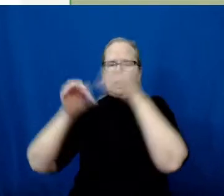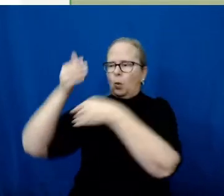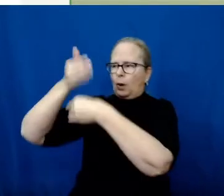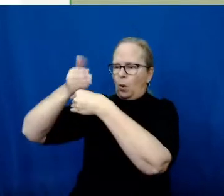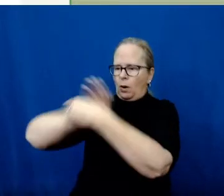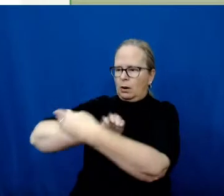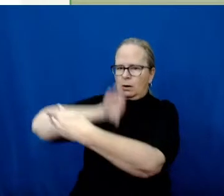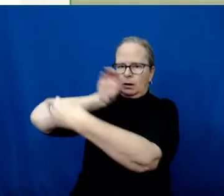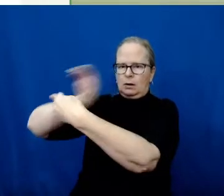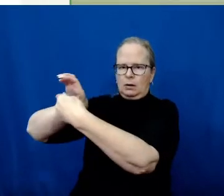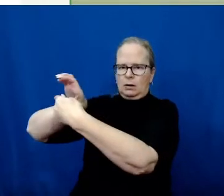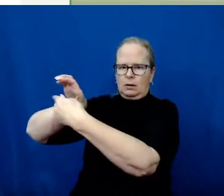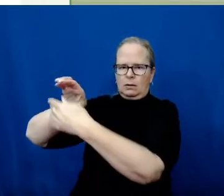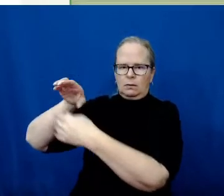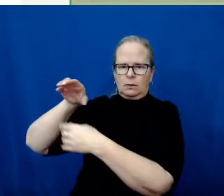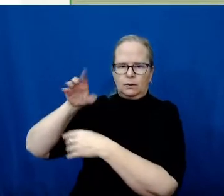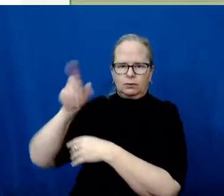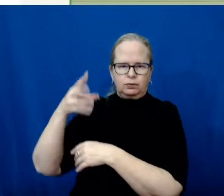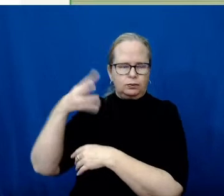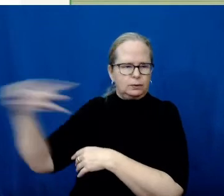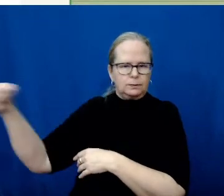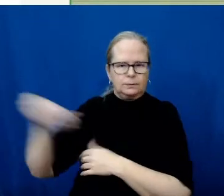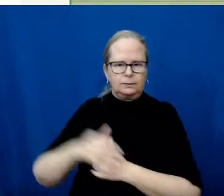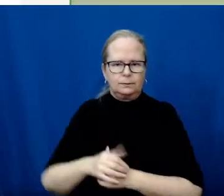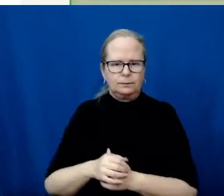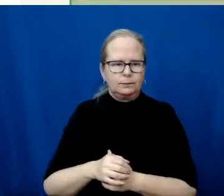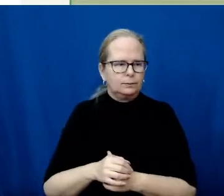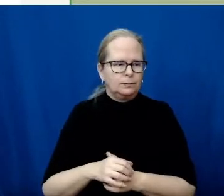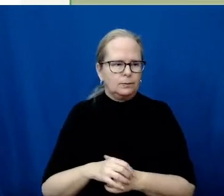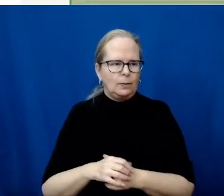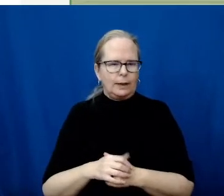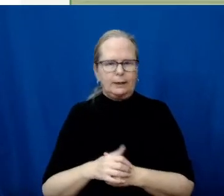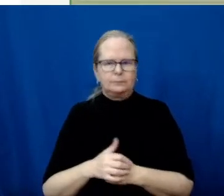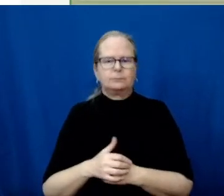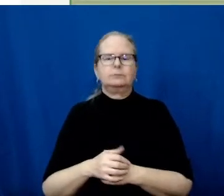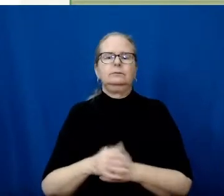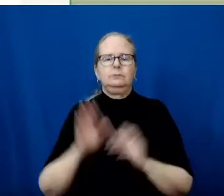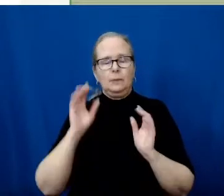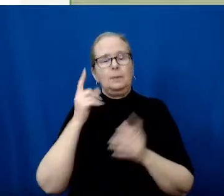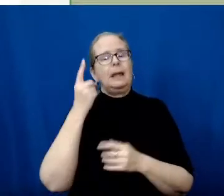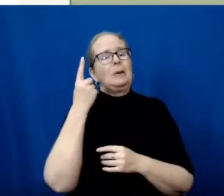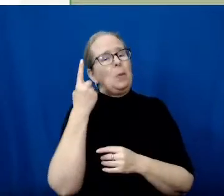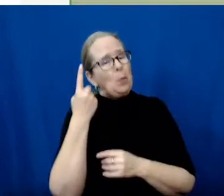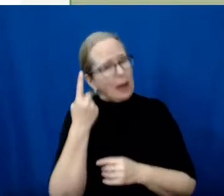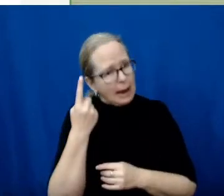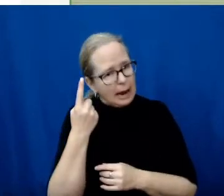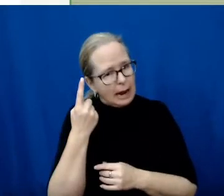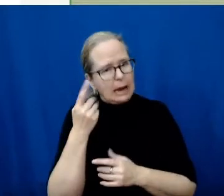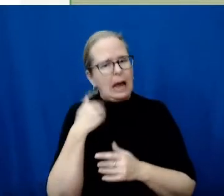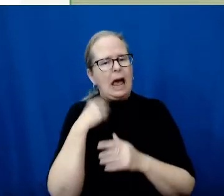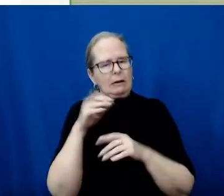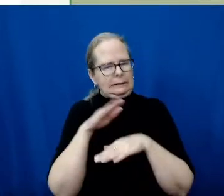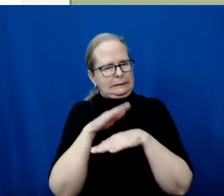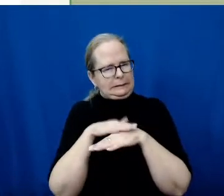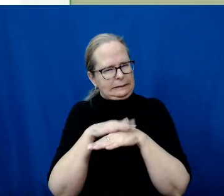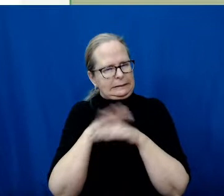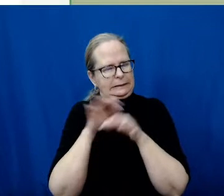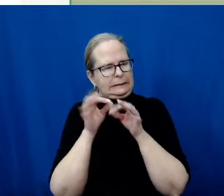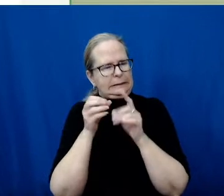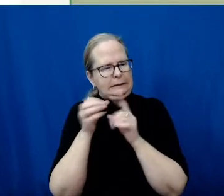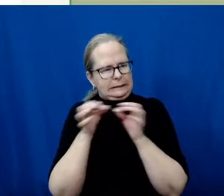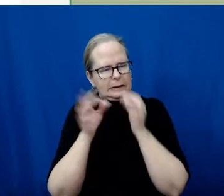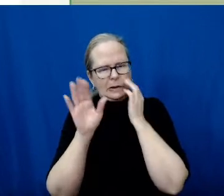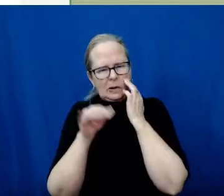All right, this actually one that I want to pay a little bit of time onto. If your house has what we